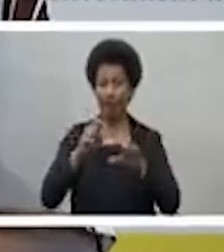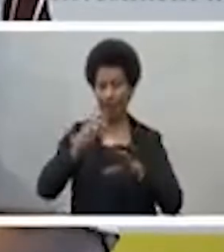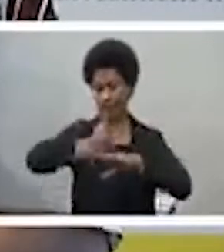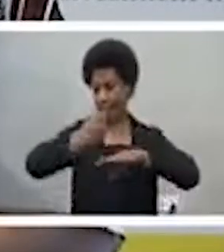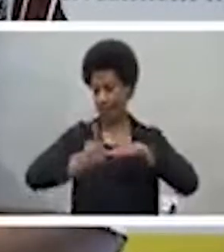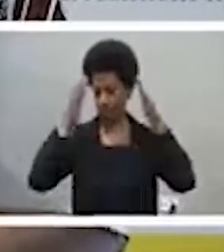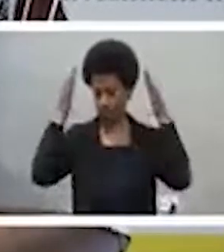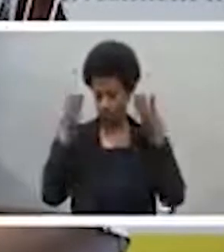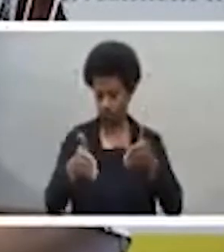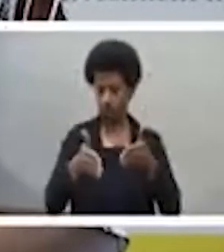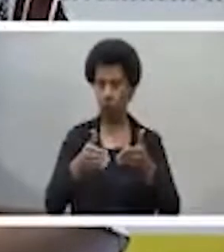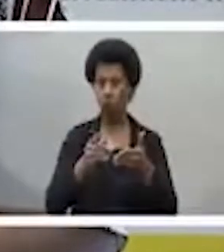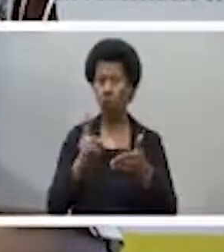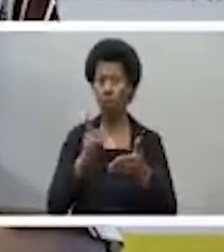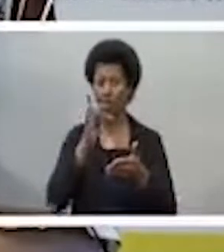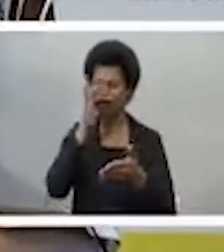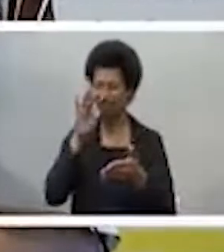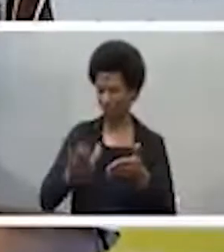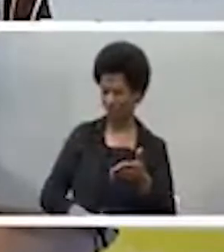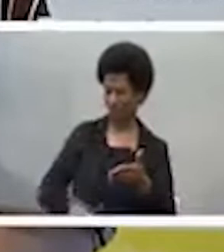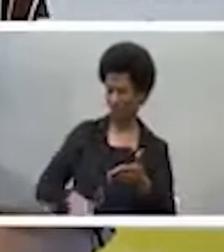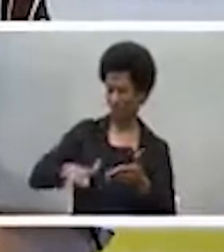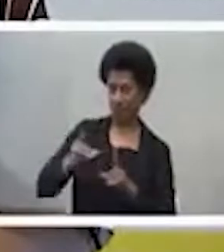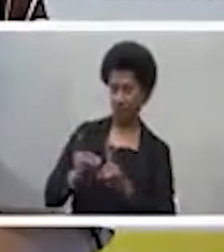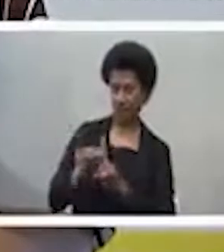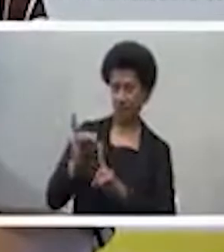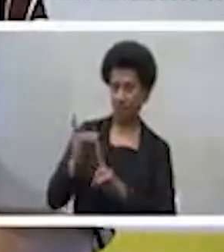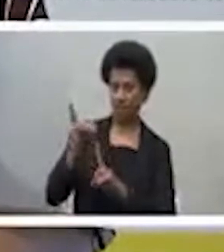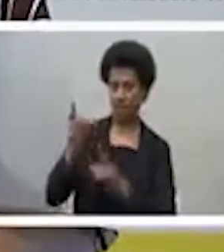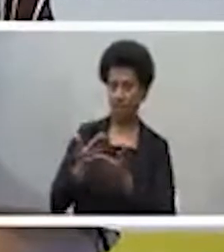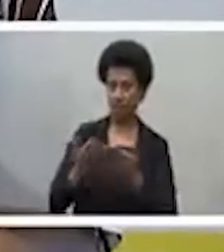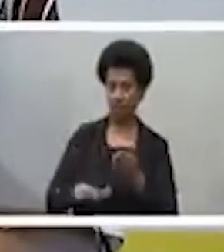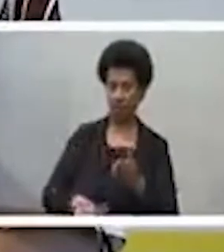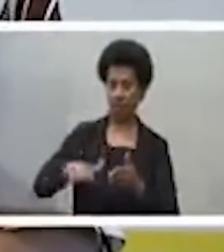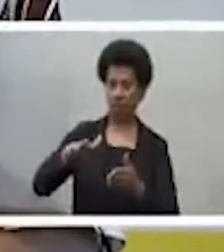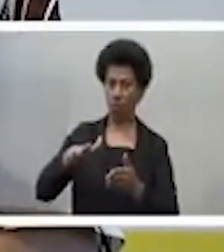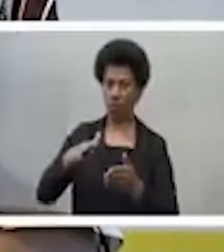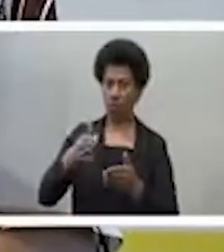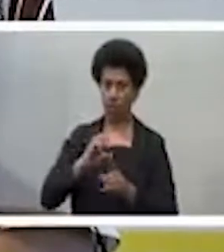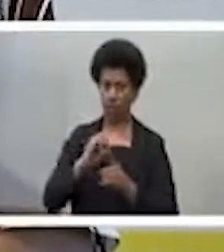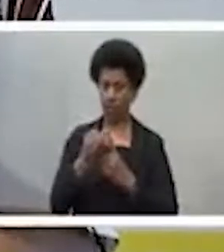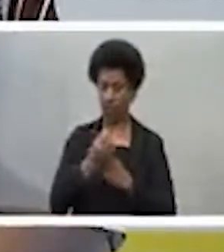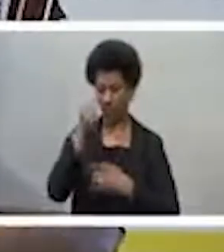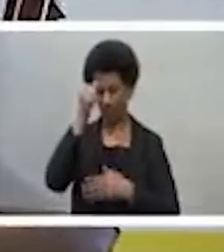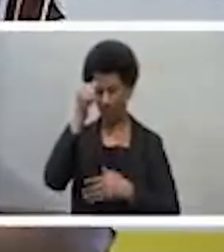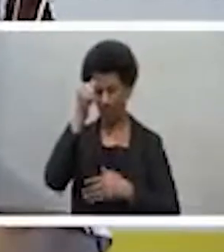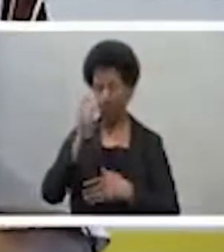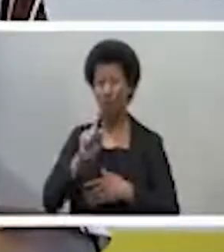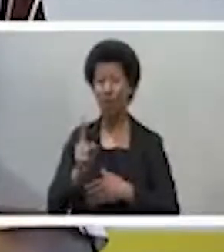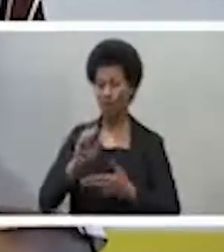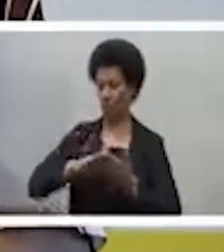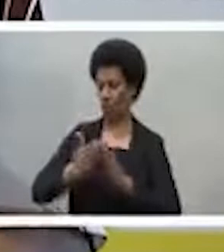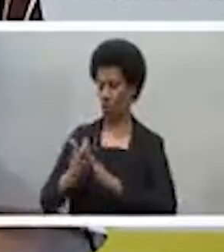approach to early childhood development, because we know that raising a child takes an entire